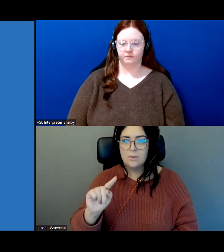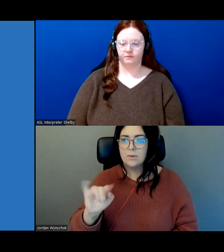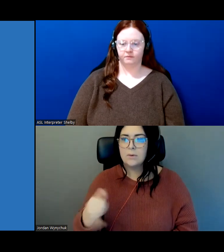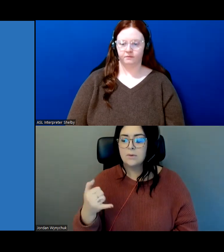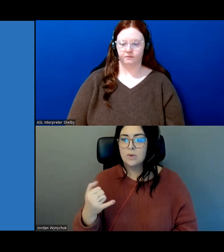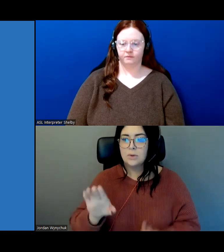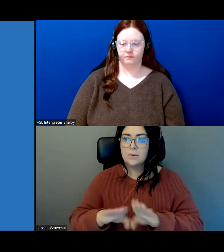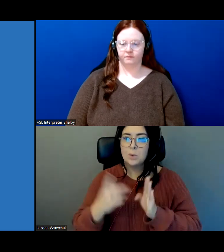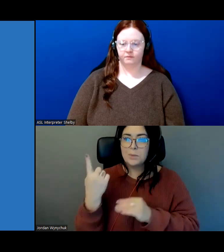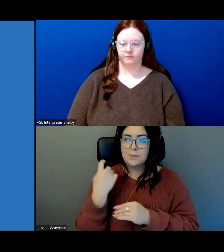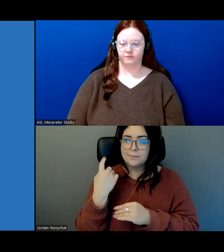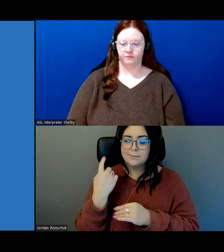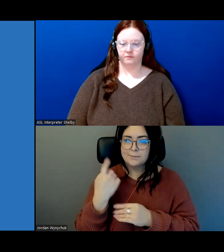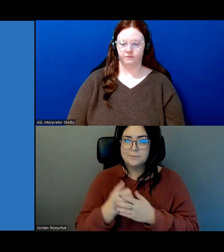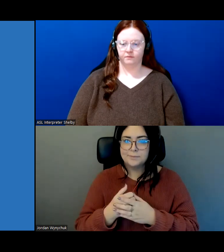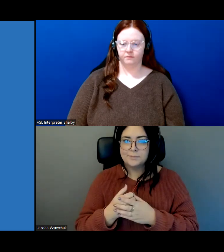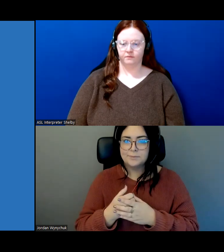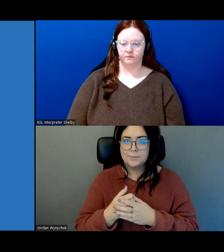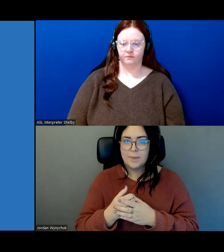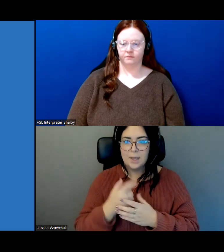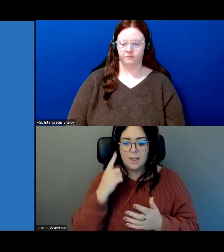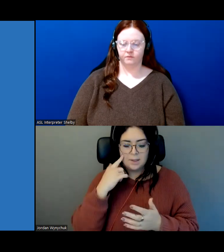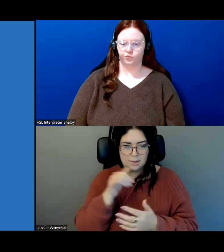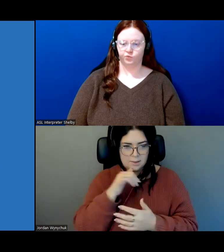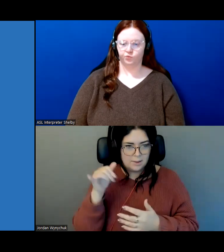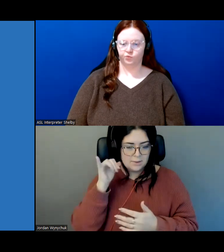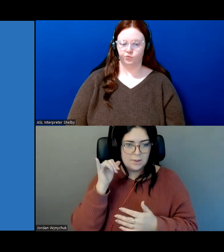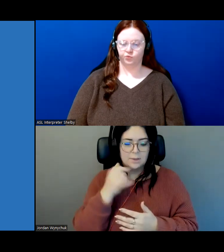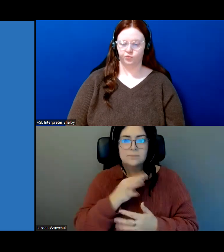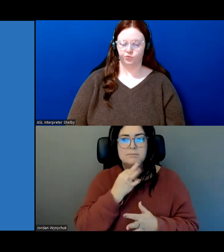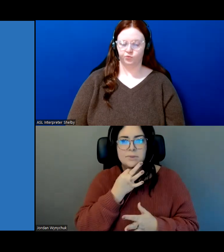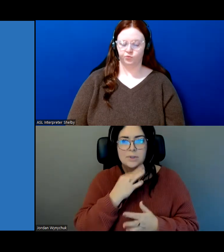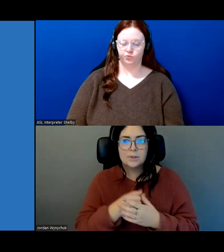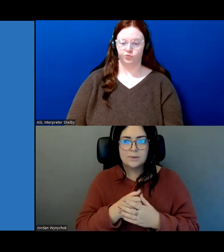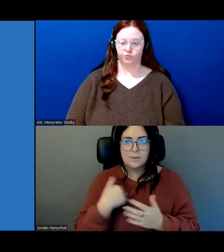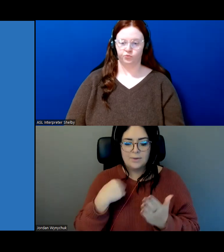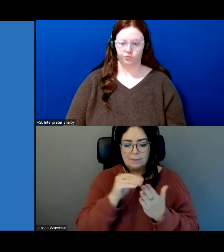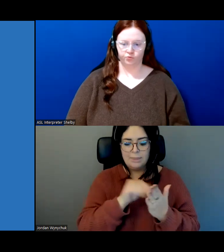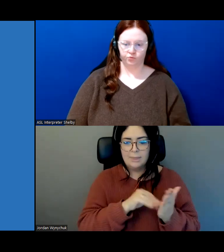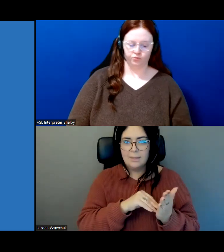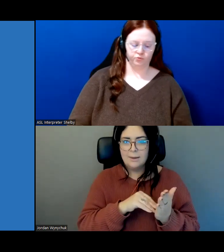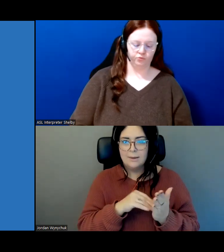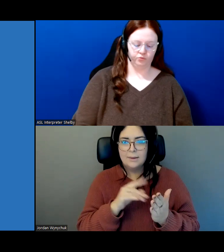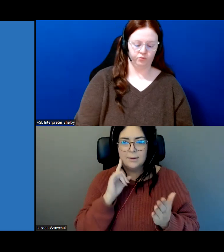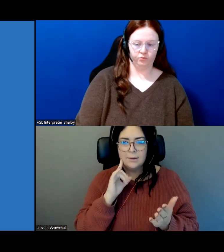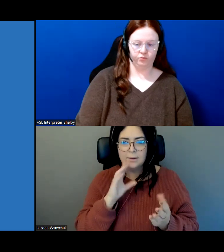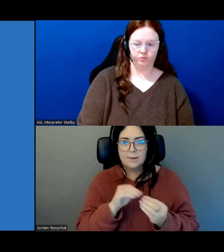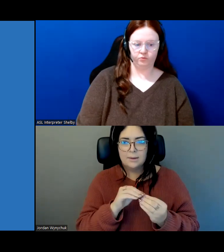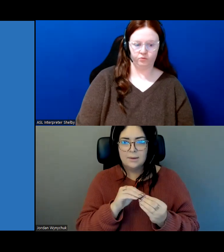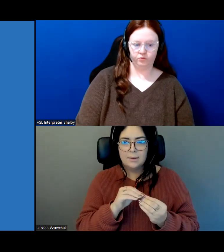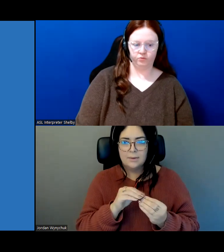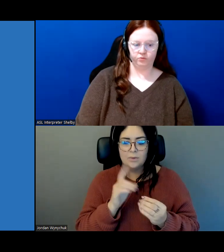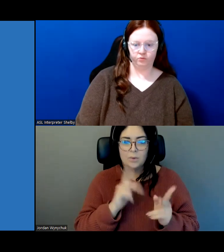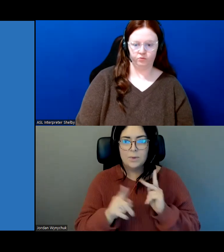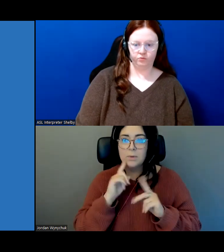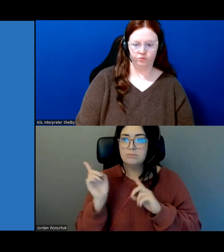summer. And I did up the tally yesterday because I was curious. We have a tracker in regards to